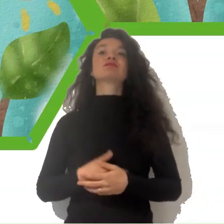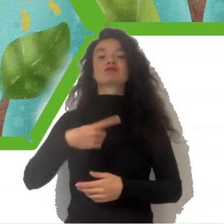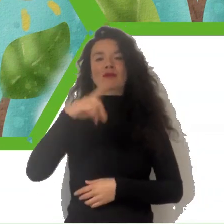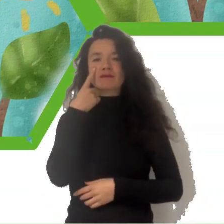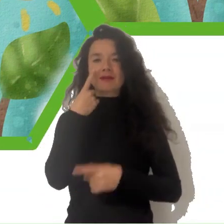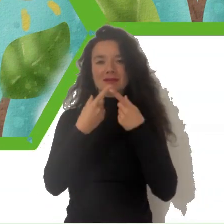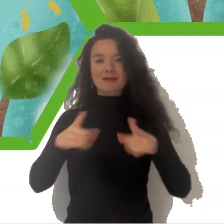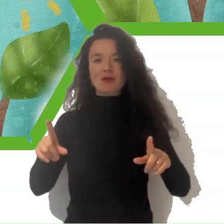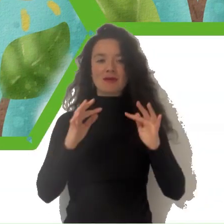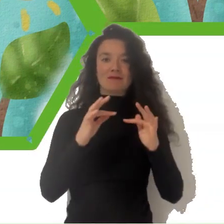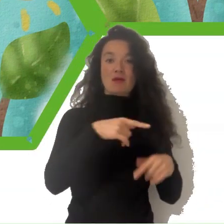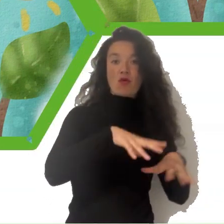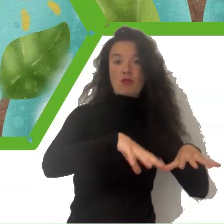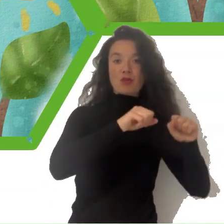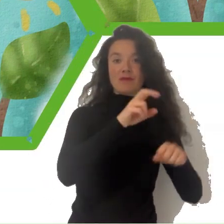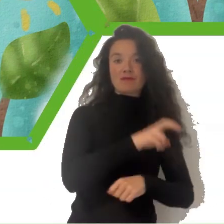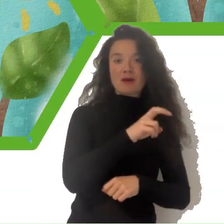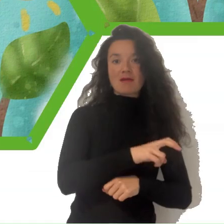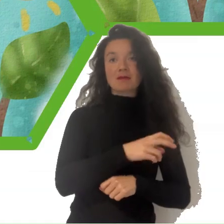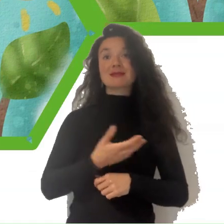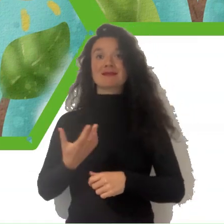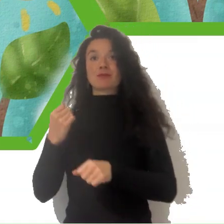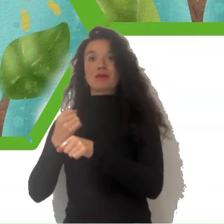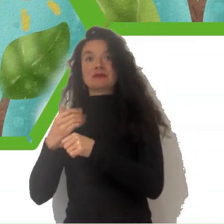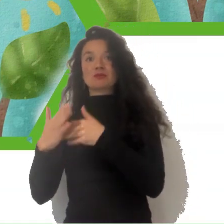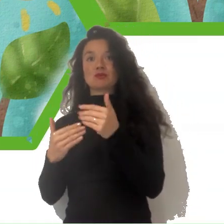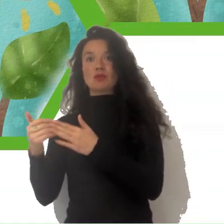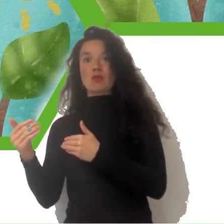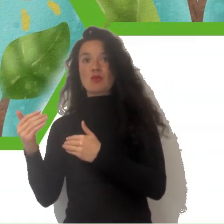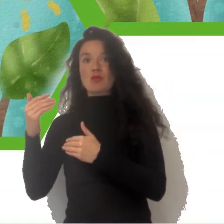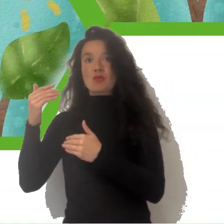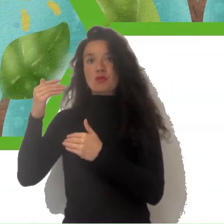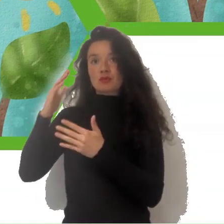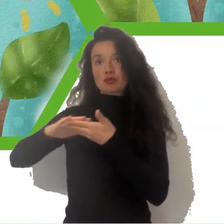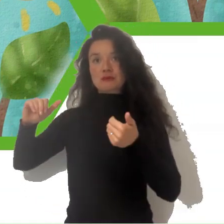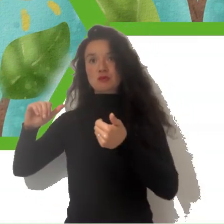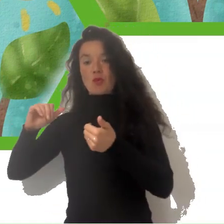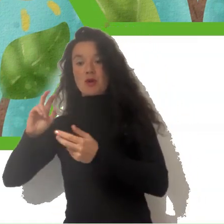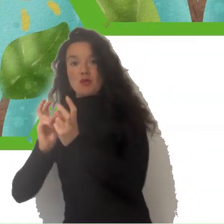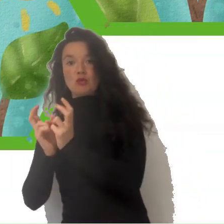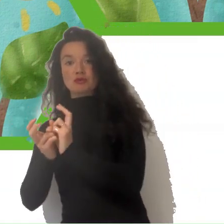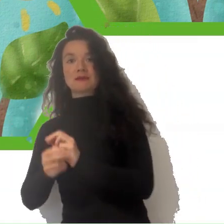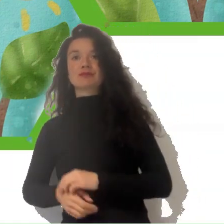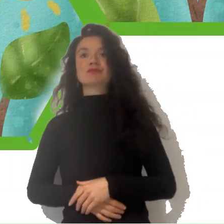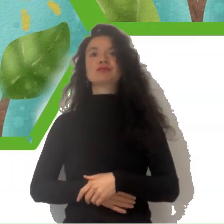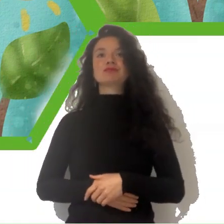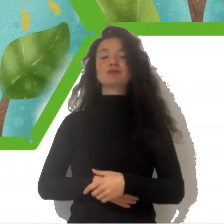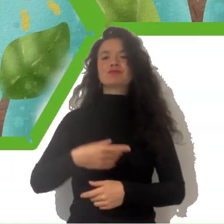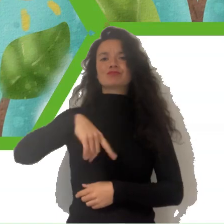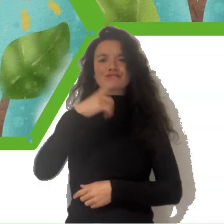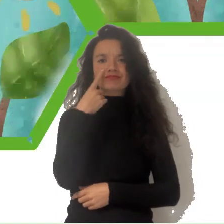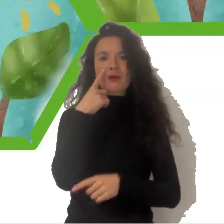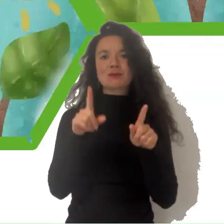professions. We'll see green skills in our daily life. And lastly, we'll see 3 key green